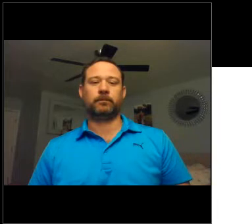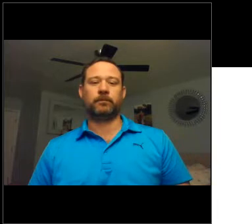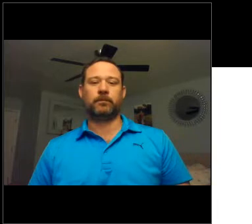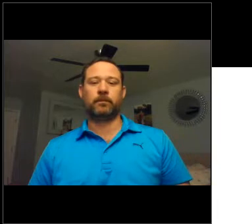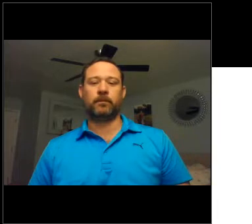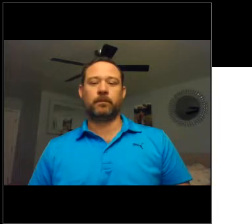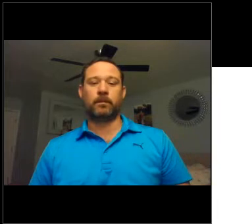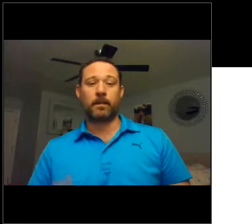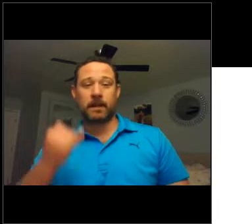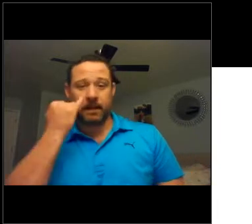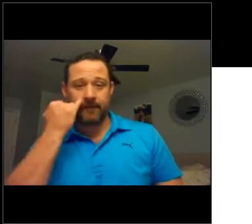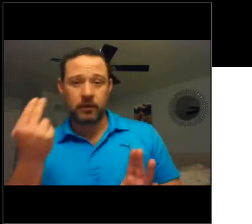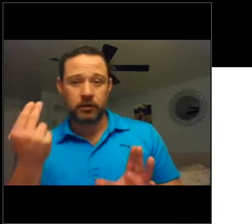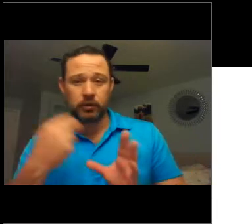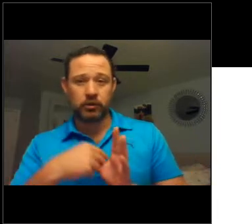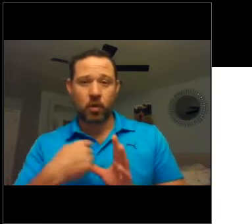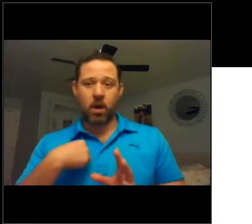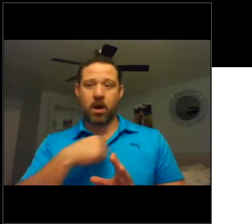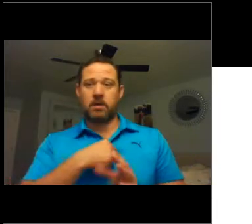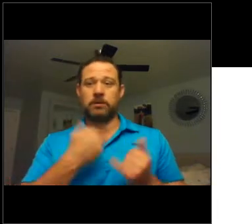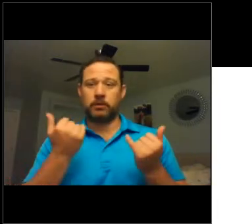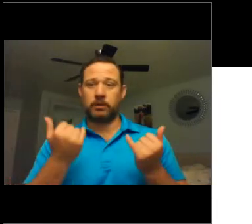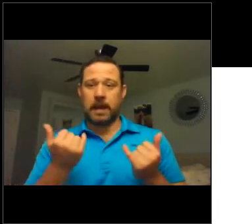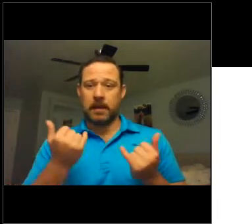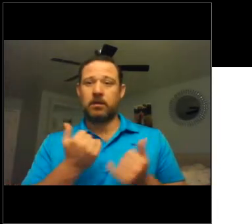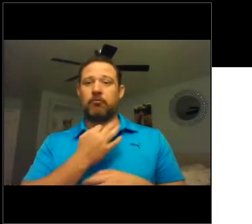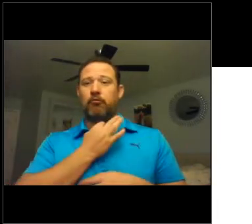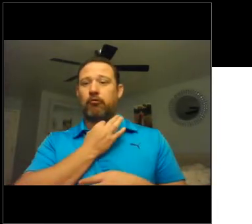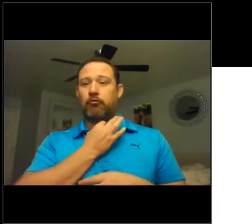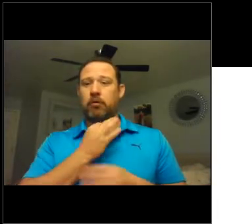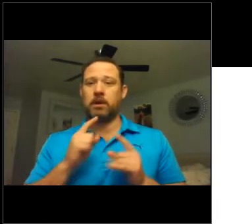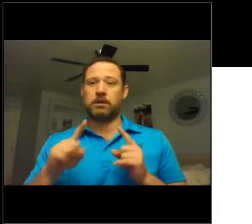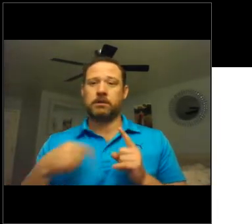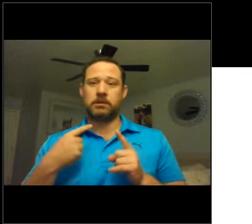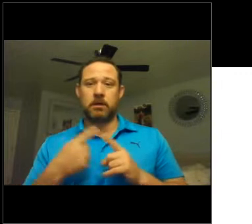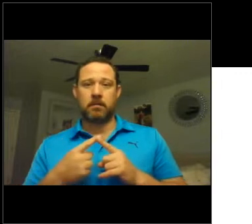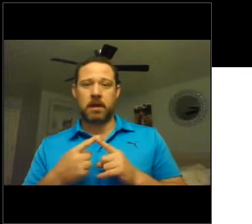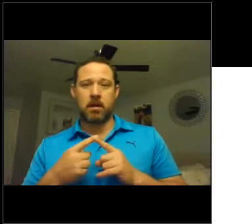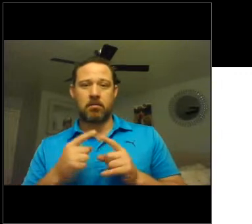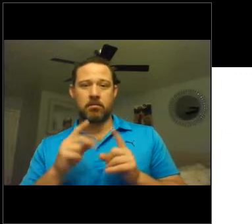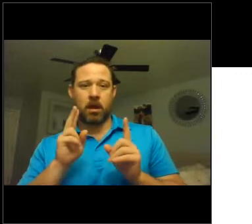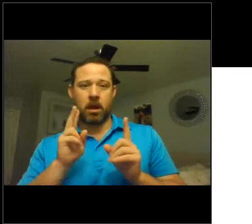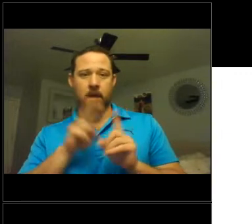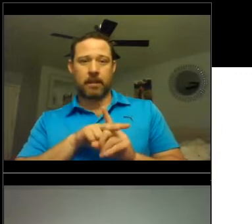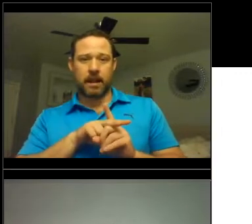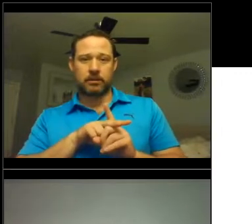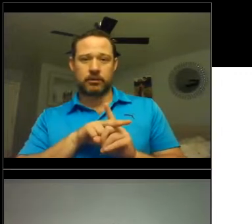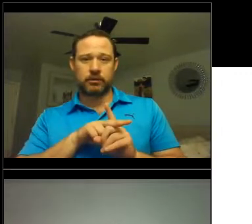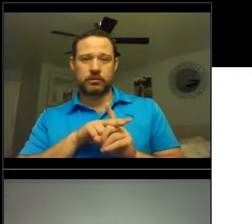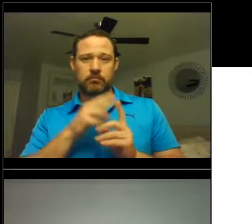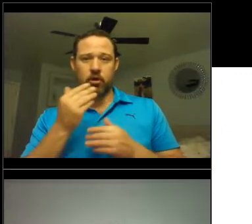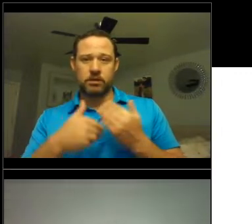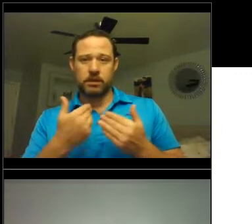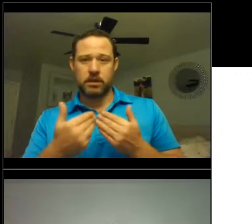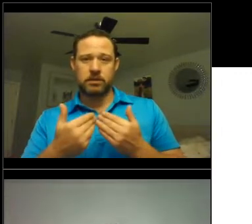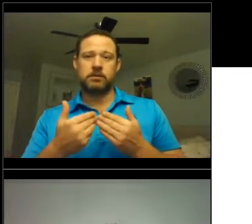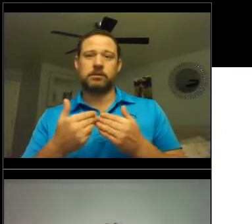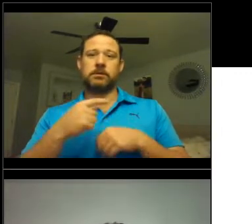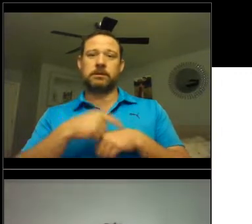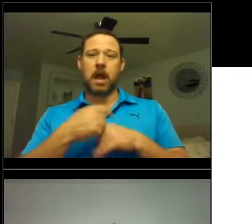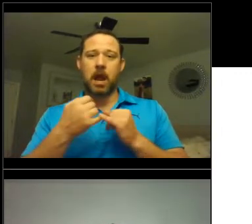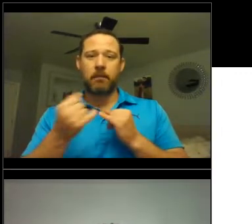If you're joining us today and you're curious about the application process and timeline,